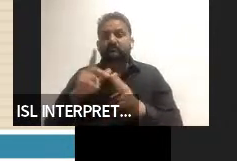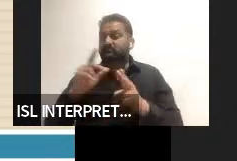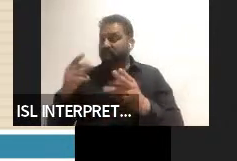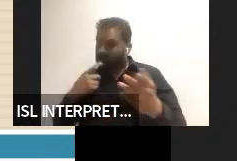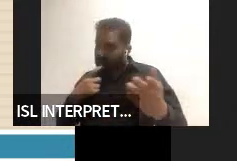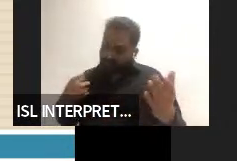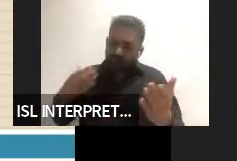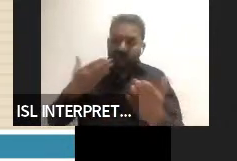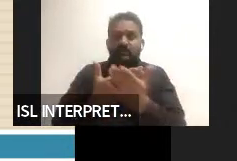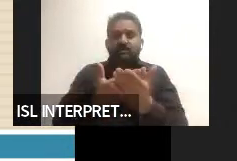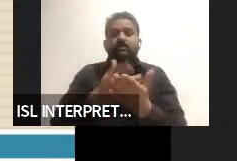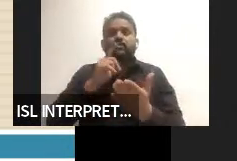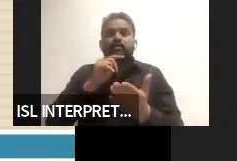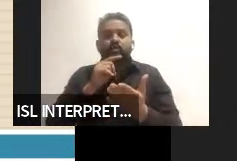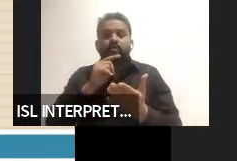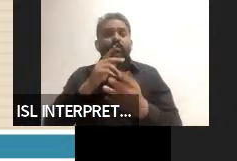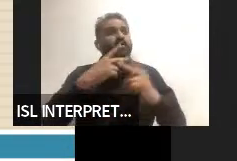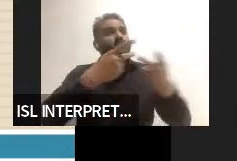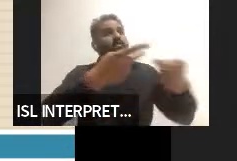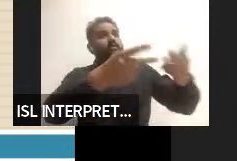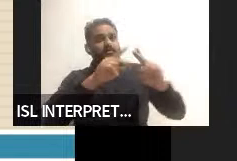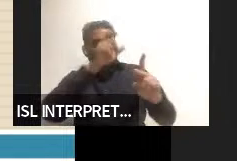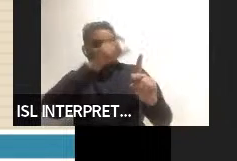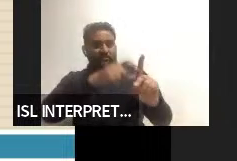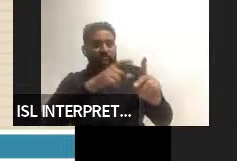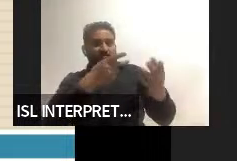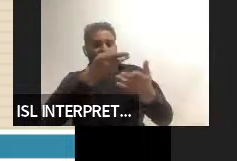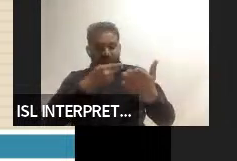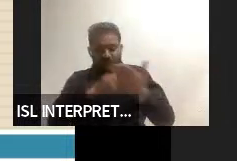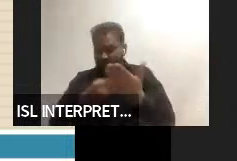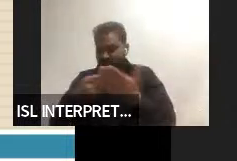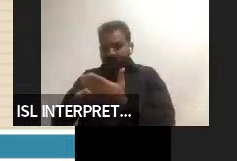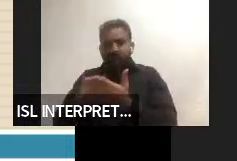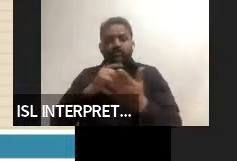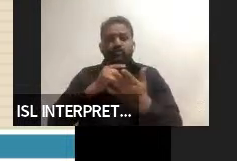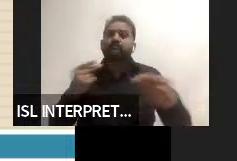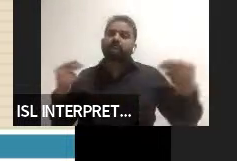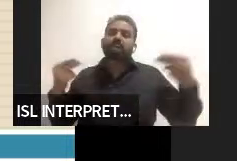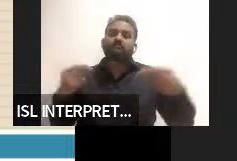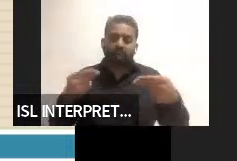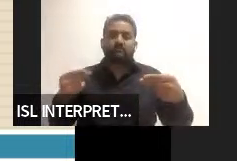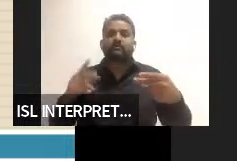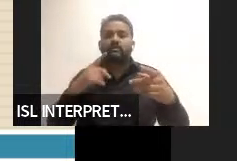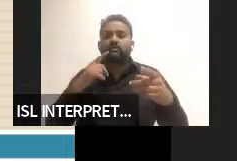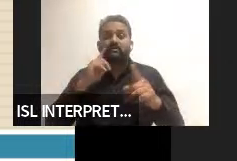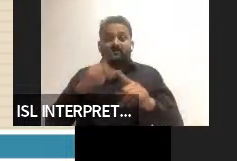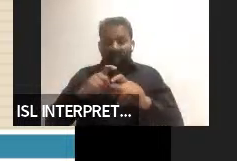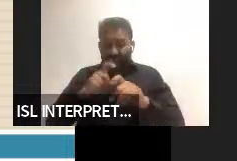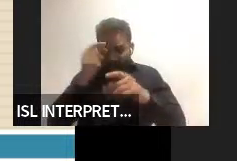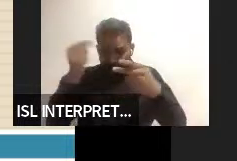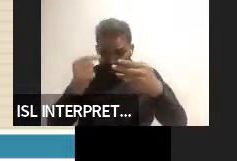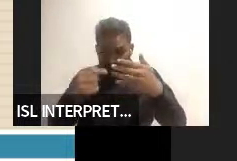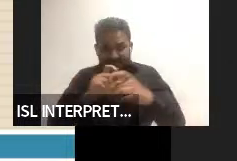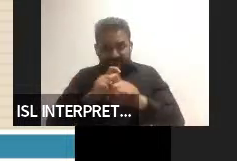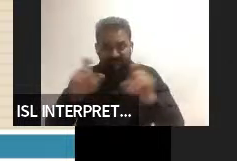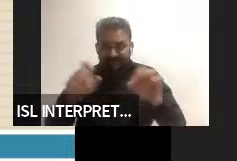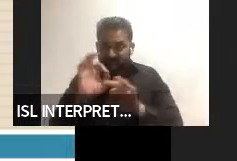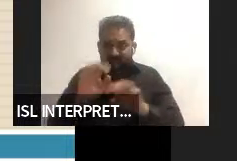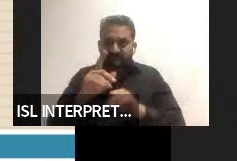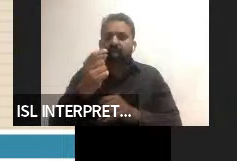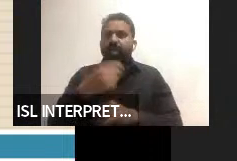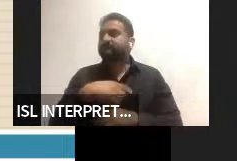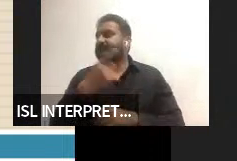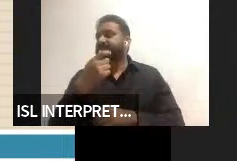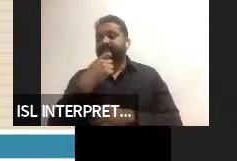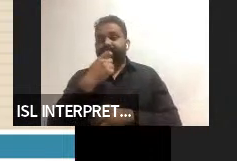writing, claimant or respondent. These things are, if it's not in a proper way, then it will be a silly mistake and it